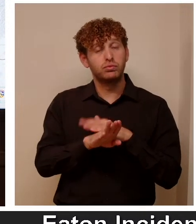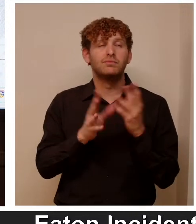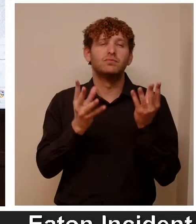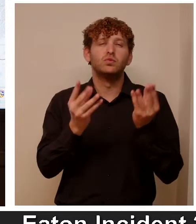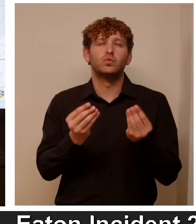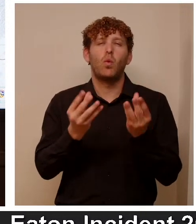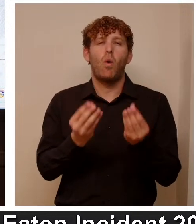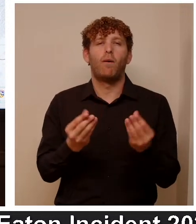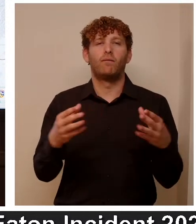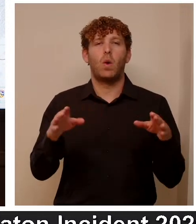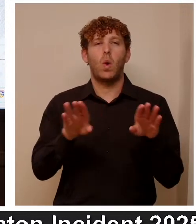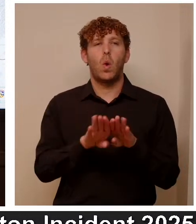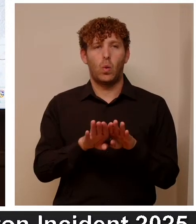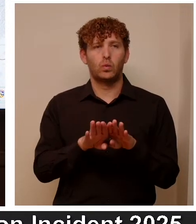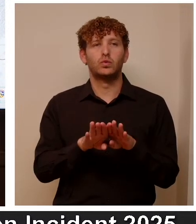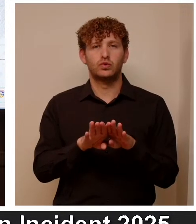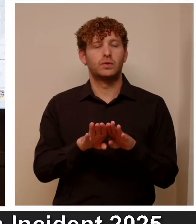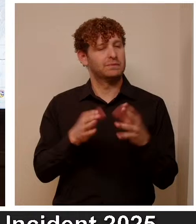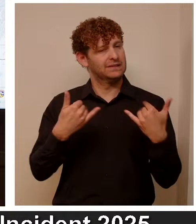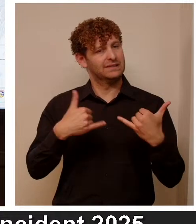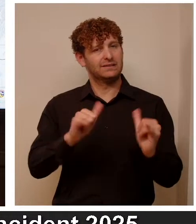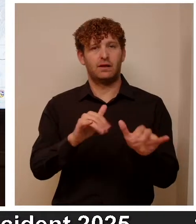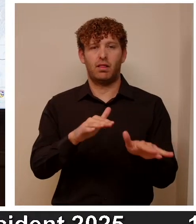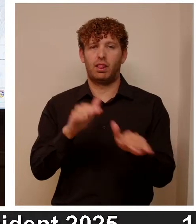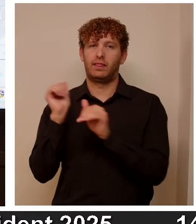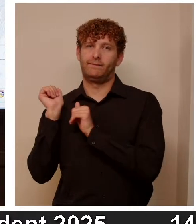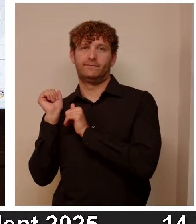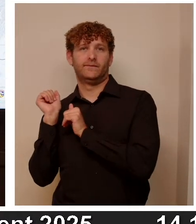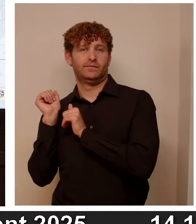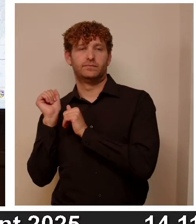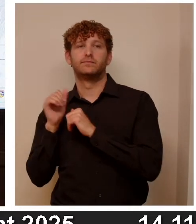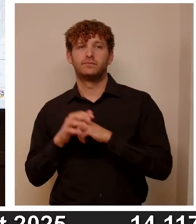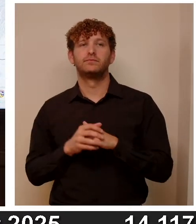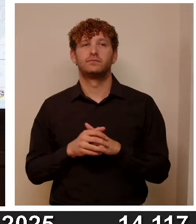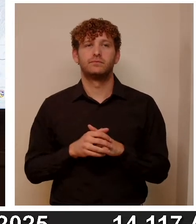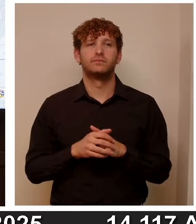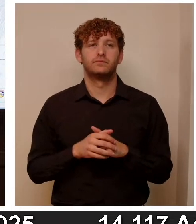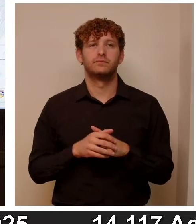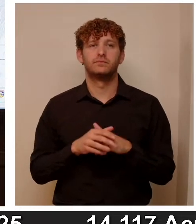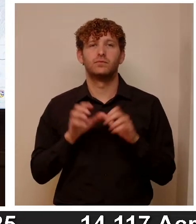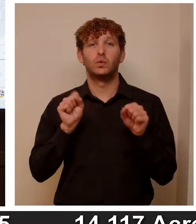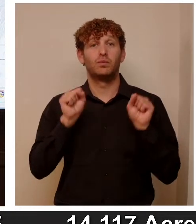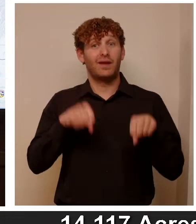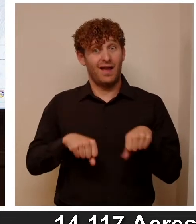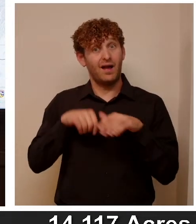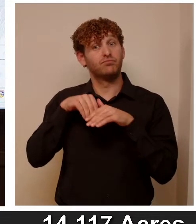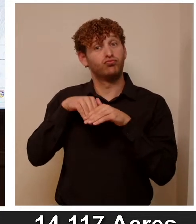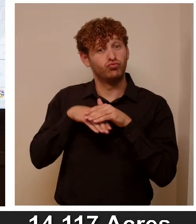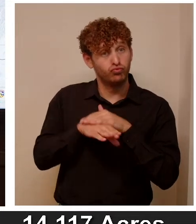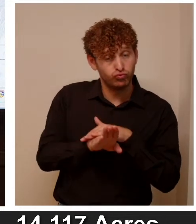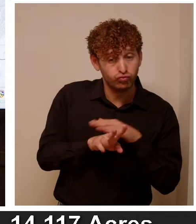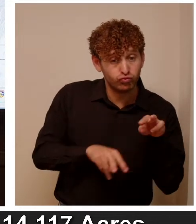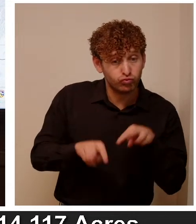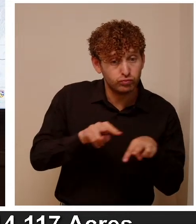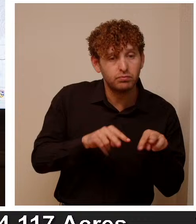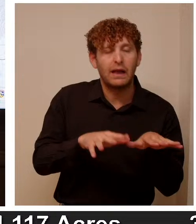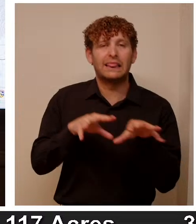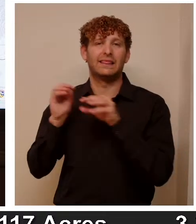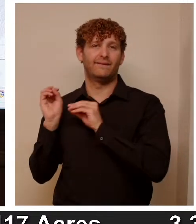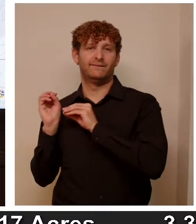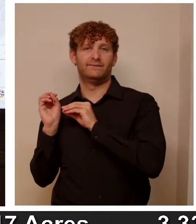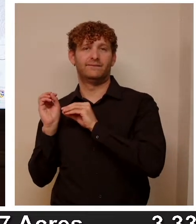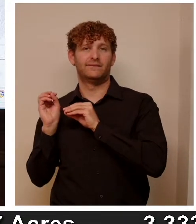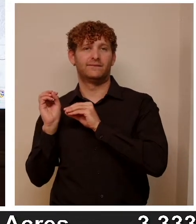evacuation ordered area. And the curfew, as of right now, still remains in place for those evacuation ordered